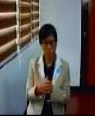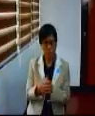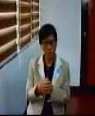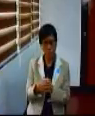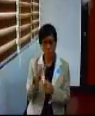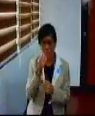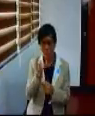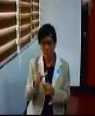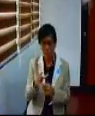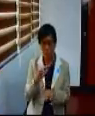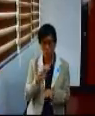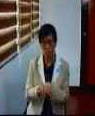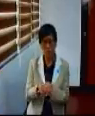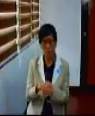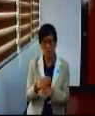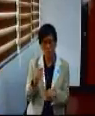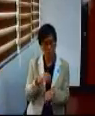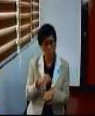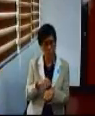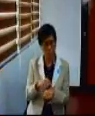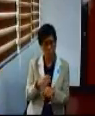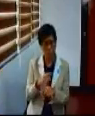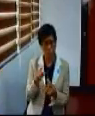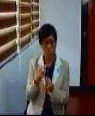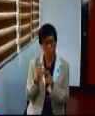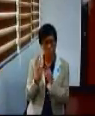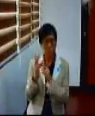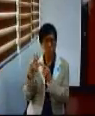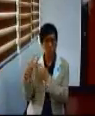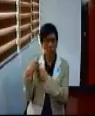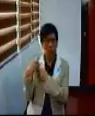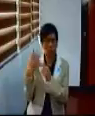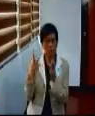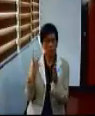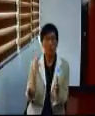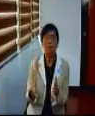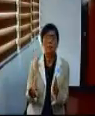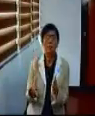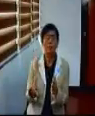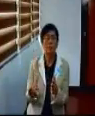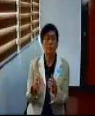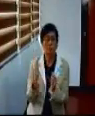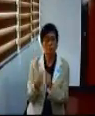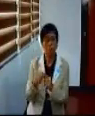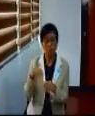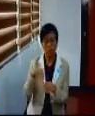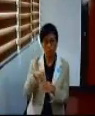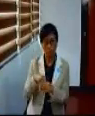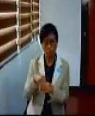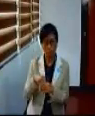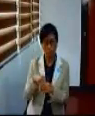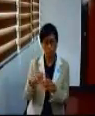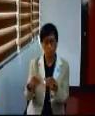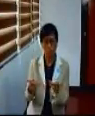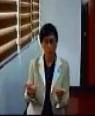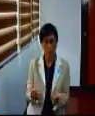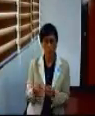the respondents, not the petitioners, the respondents are not within the jurisdiction of the